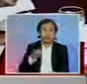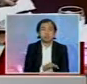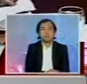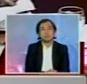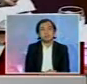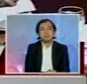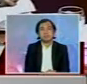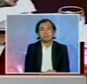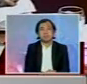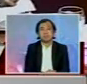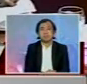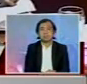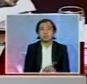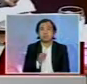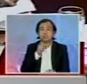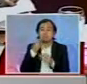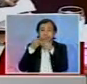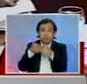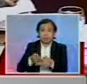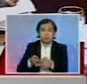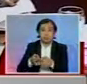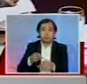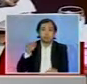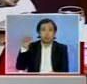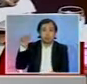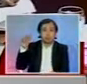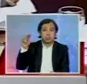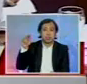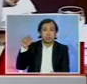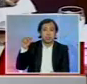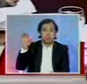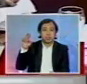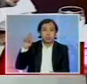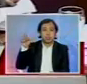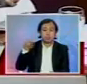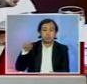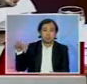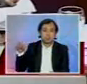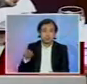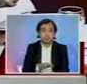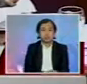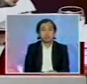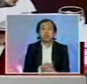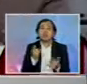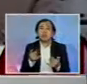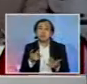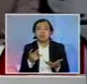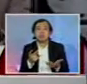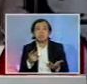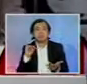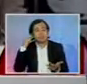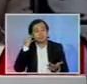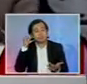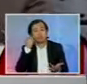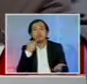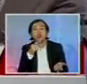2009, under the faith of Ana Katrina Valdez Cruz, Notary Public, Your Honor. For the record, Your Honor, this deed of absolute